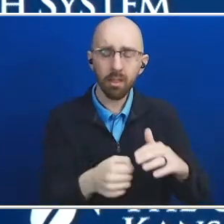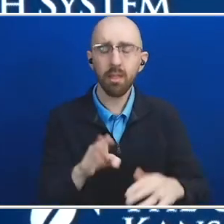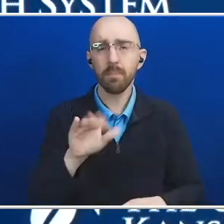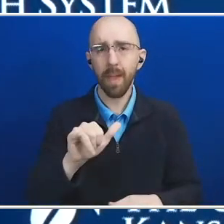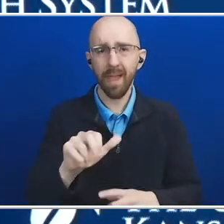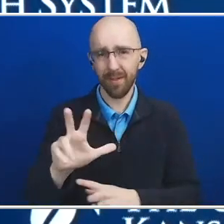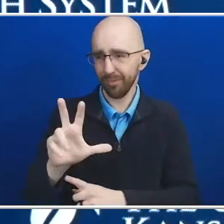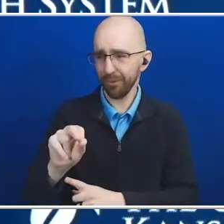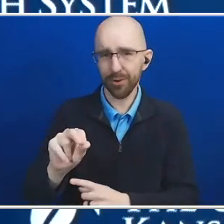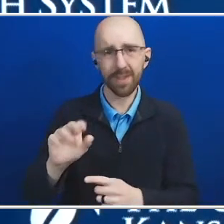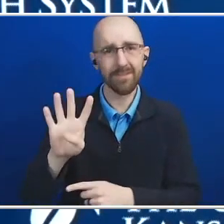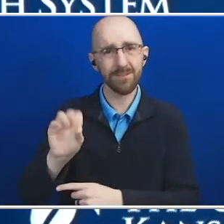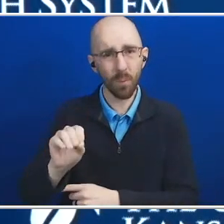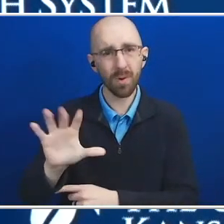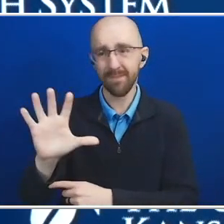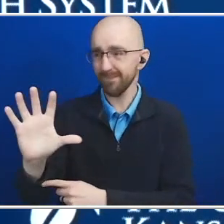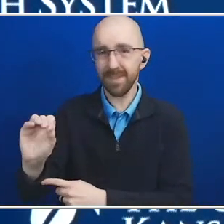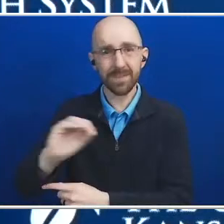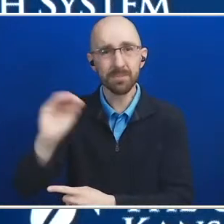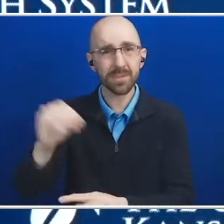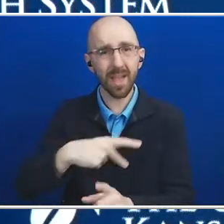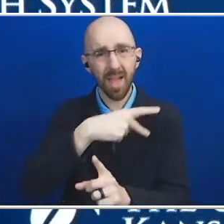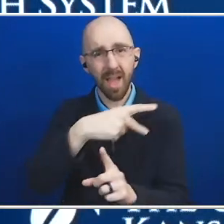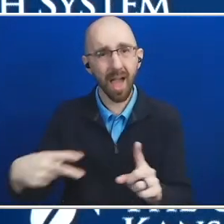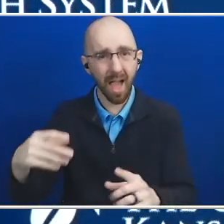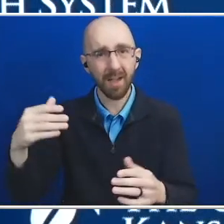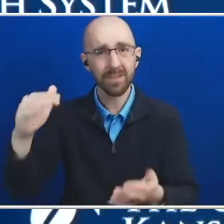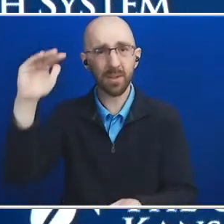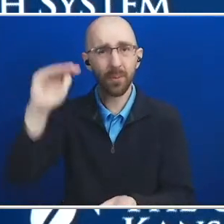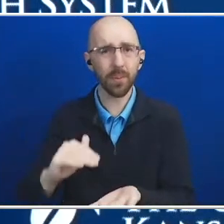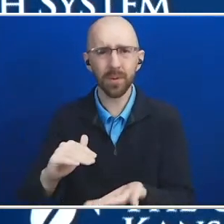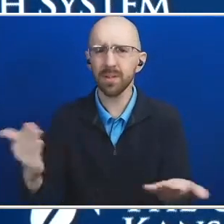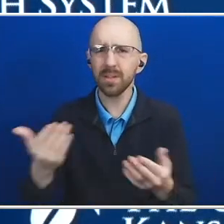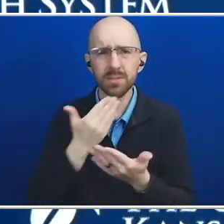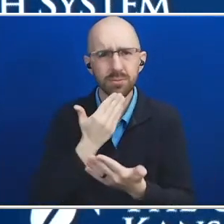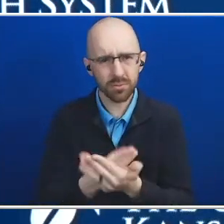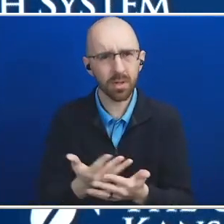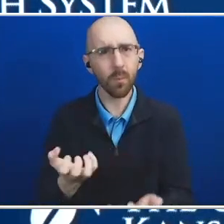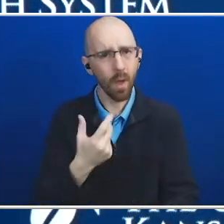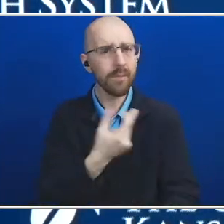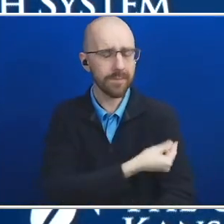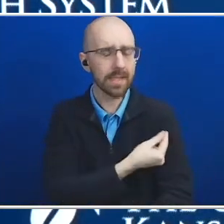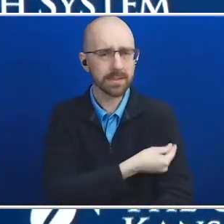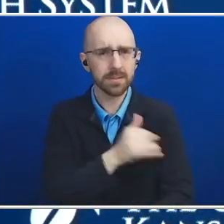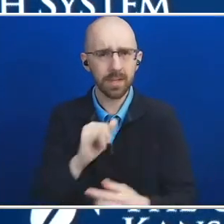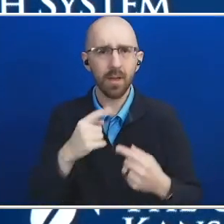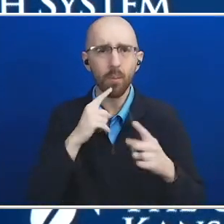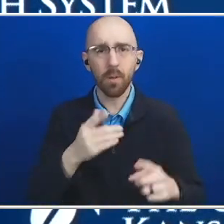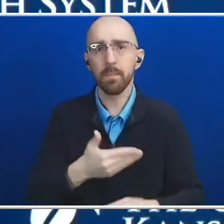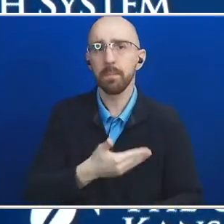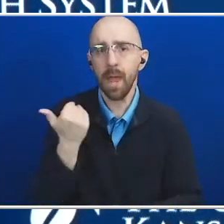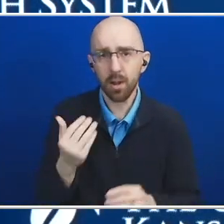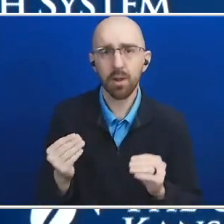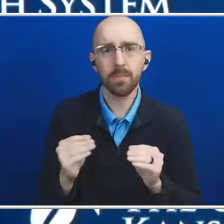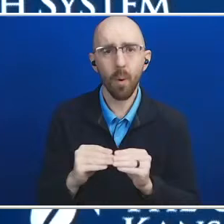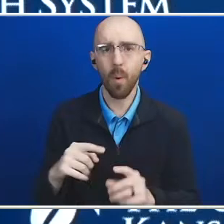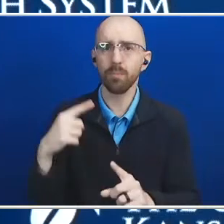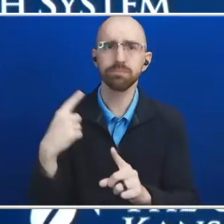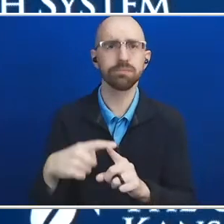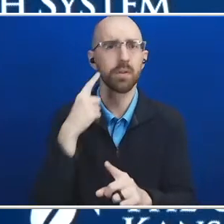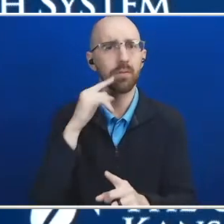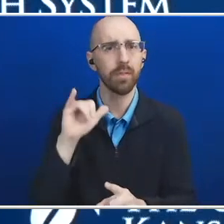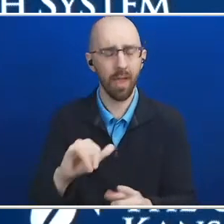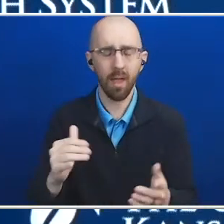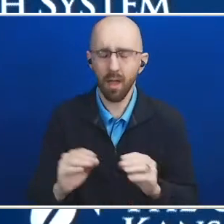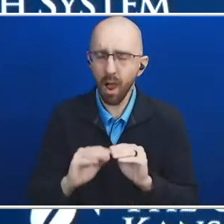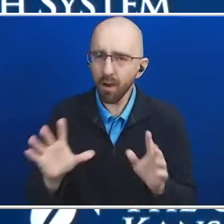even 50%, I think that's good. Obviously, we want vaccines that work better and are more optimal for doing that, but we know that